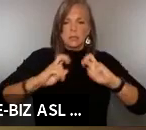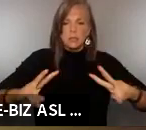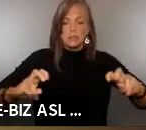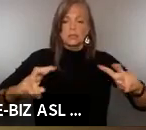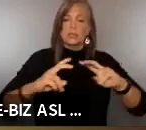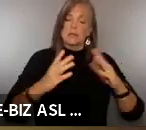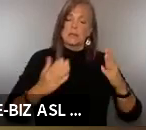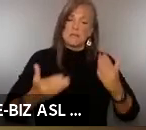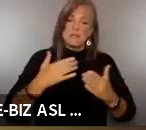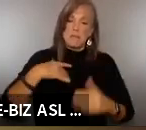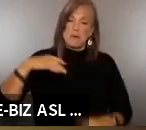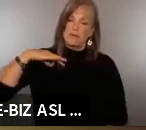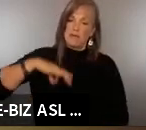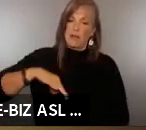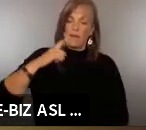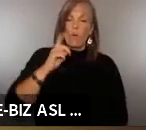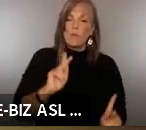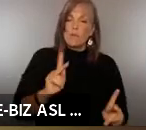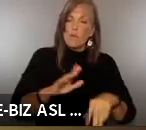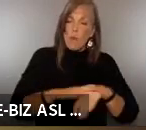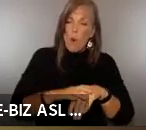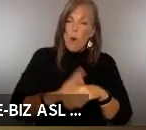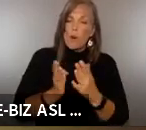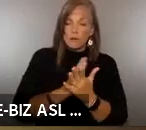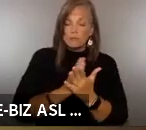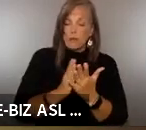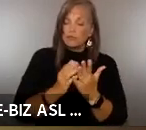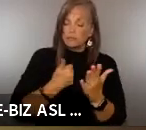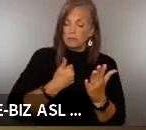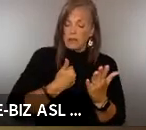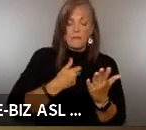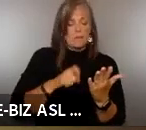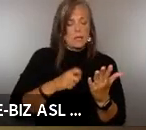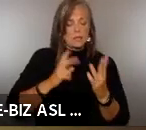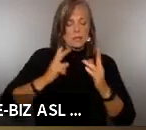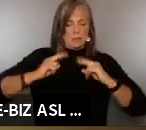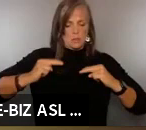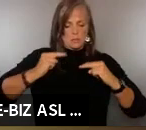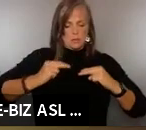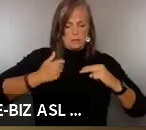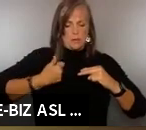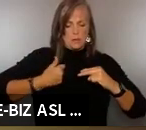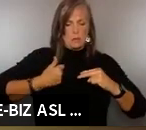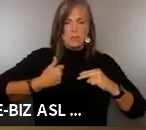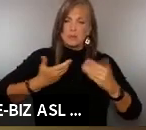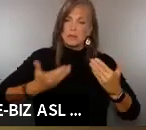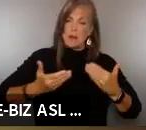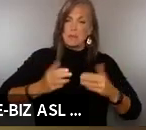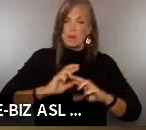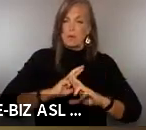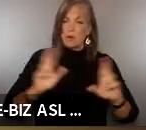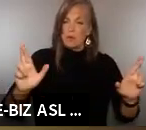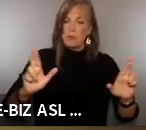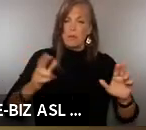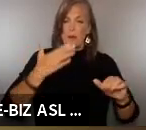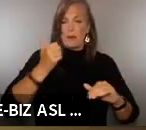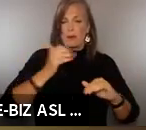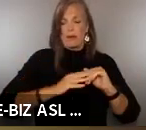spectrum because they have to constantly observe themselves and, people, so maybe we're better prepared than the general population. I don't know,